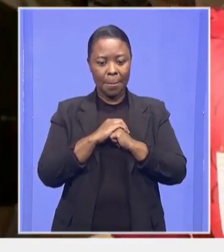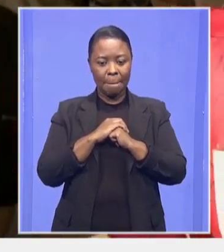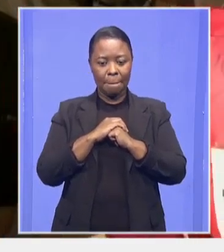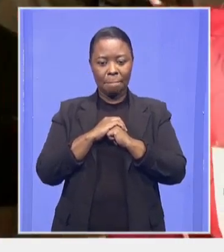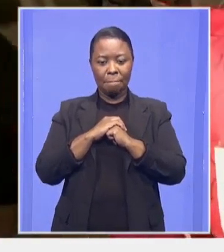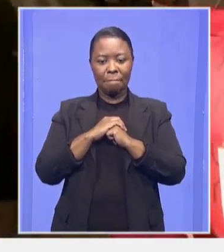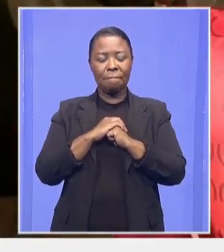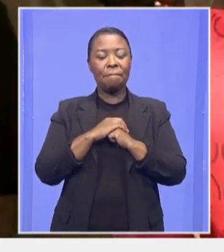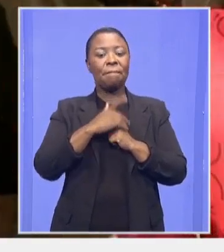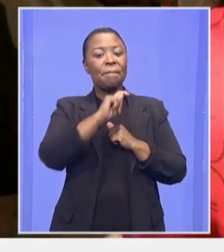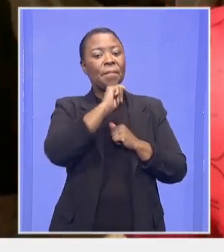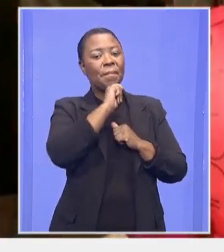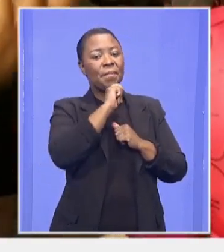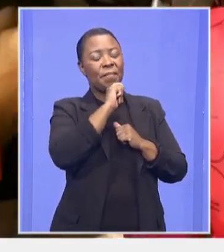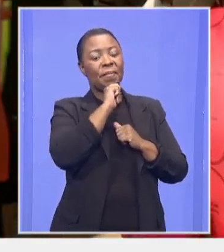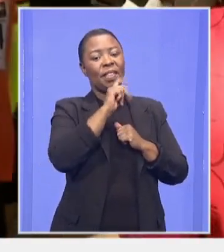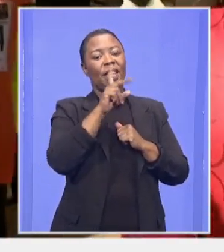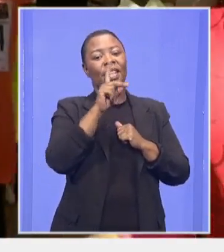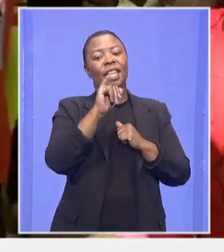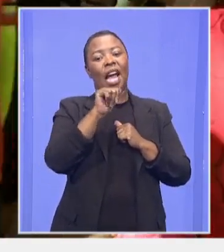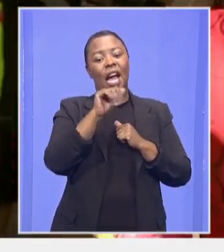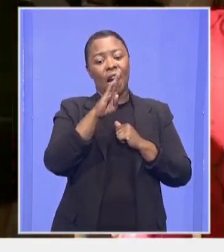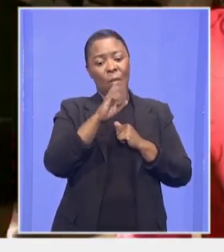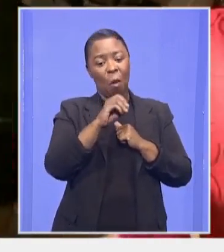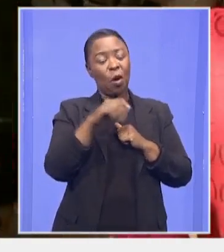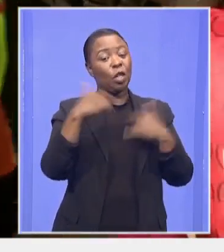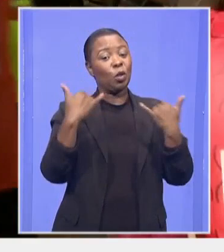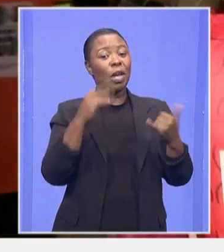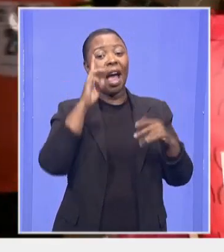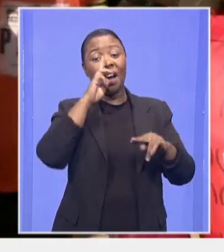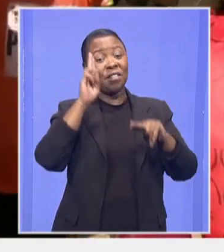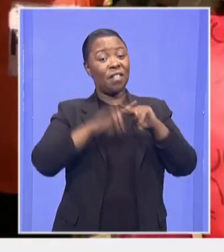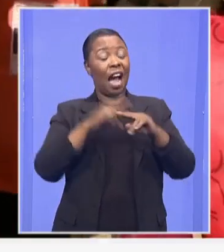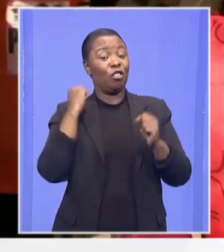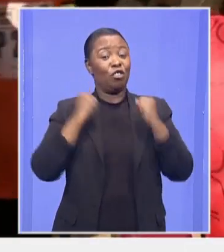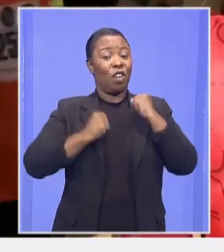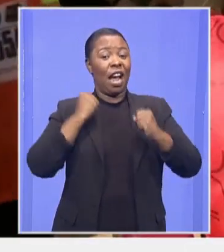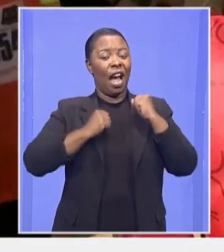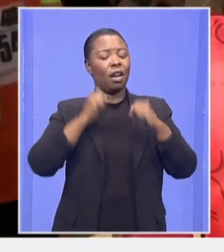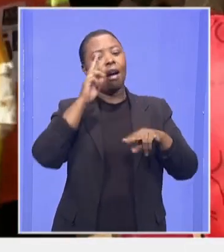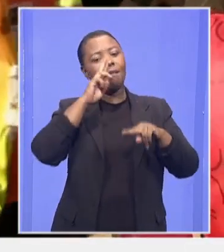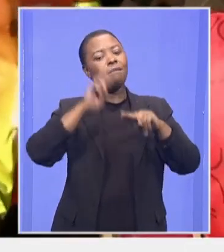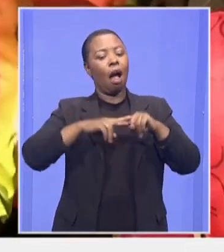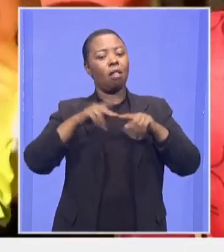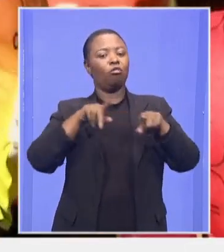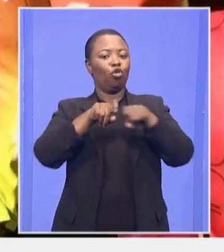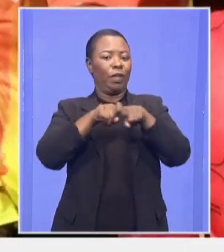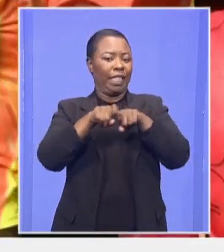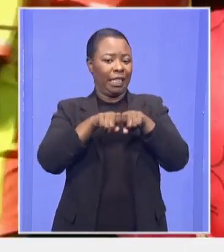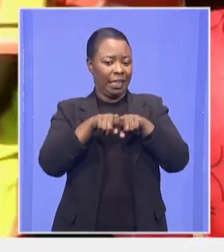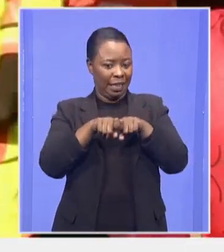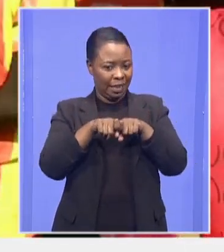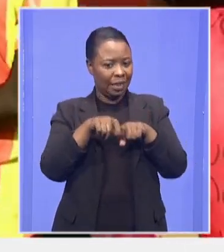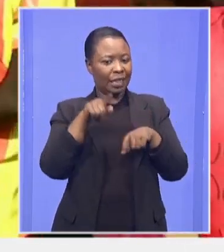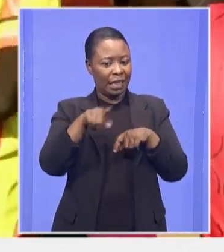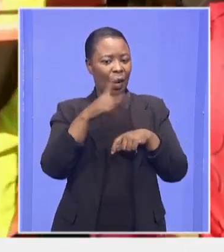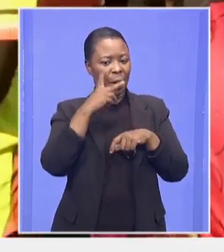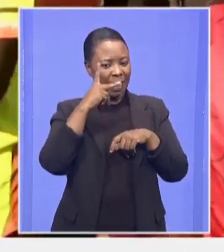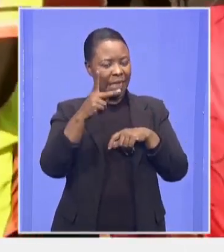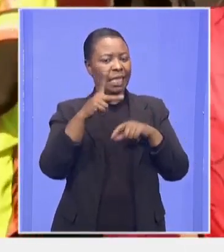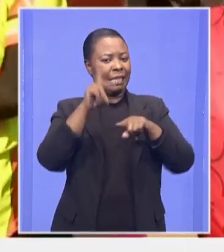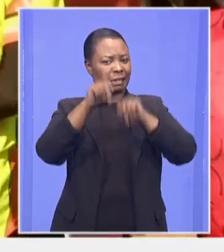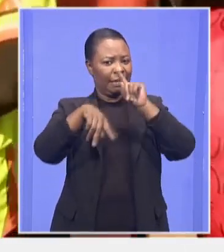Well, morning, Diabo. Today it was a fun run, quite a unique, fun race. We've seen quite a multidisciplinary